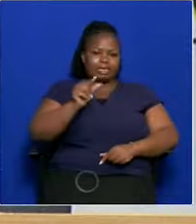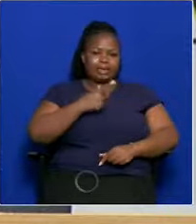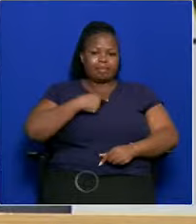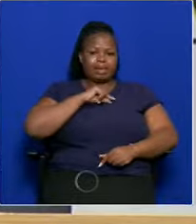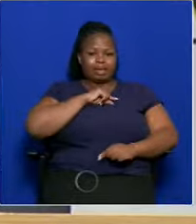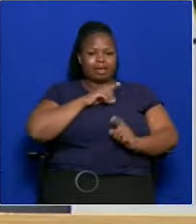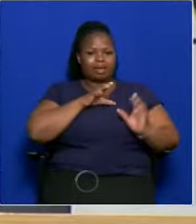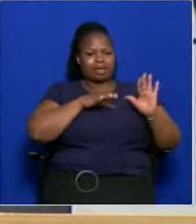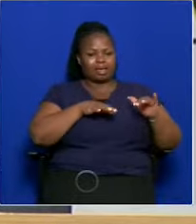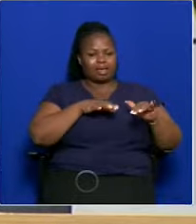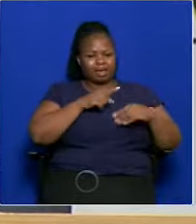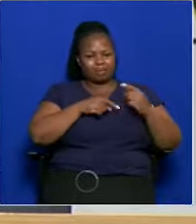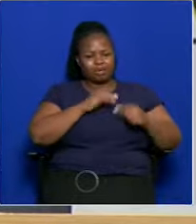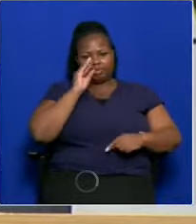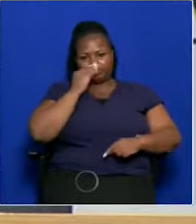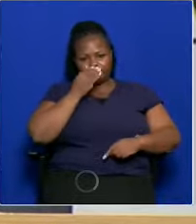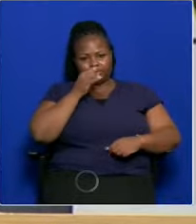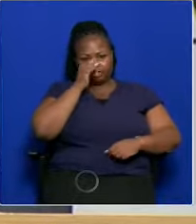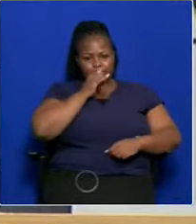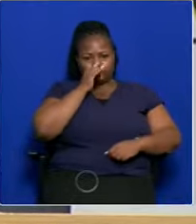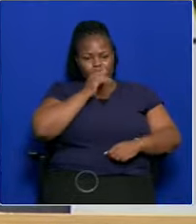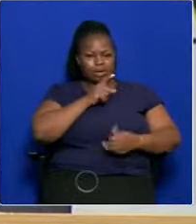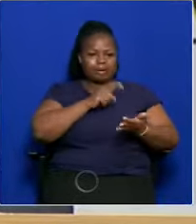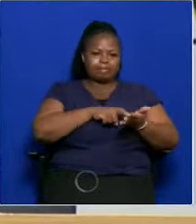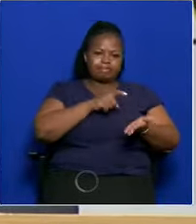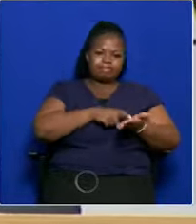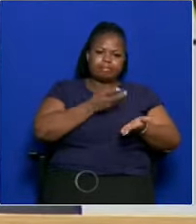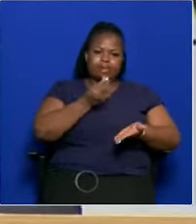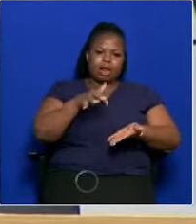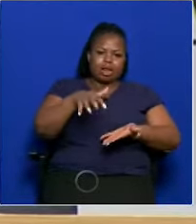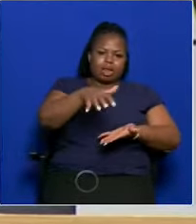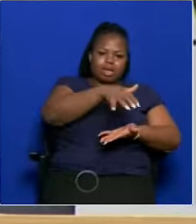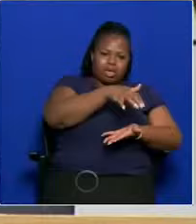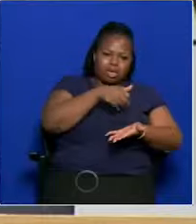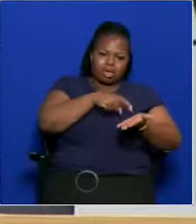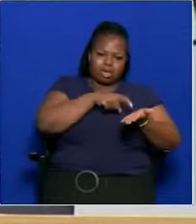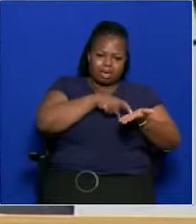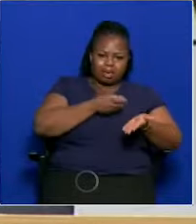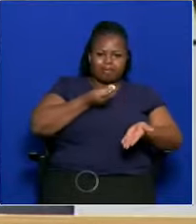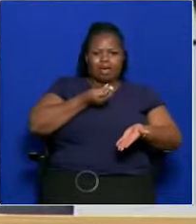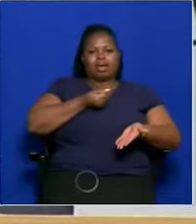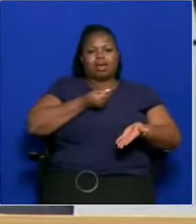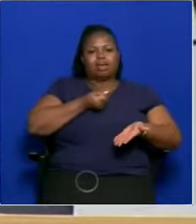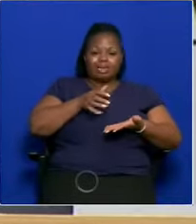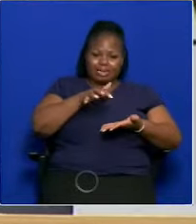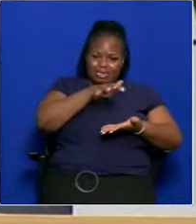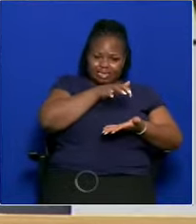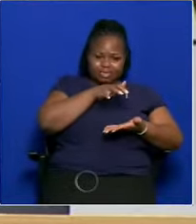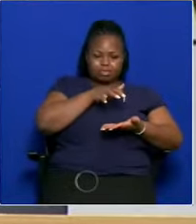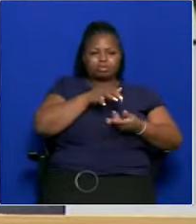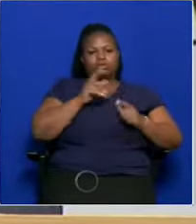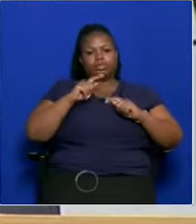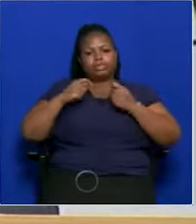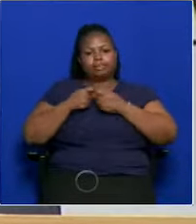gang violence and extortion. I have to. There was in Nelson,